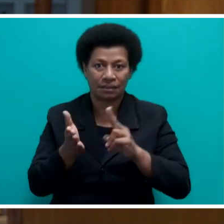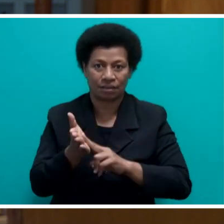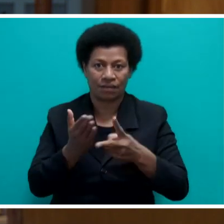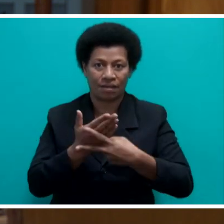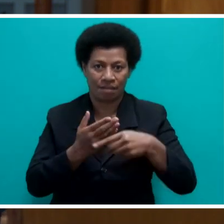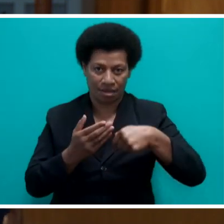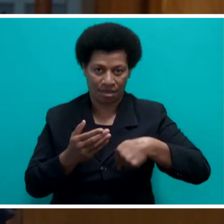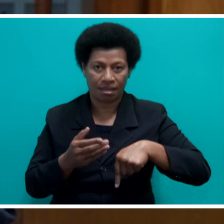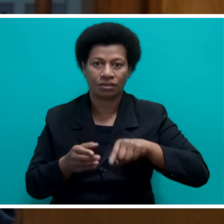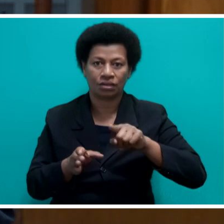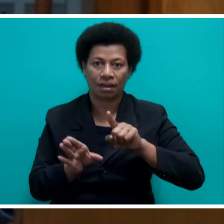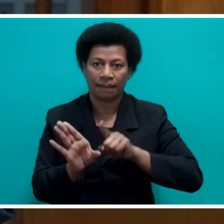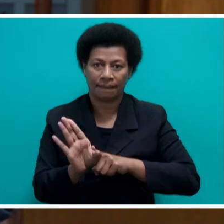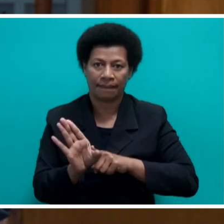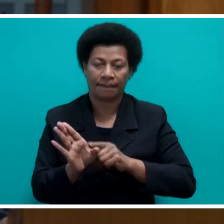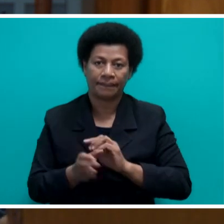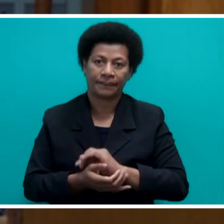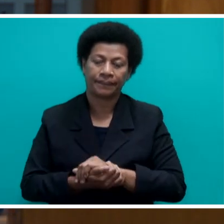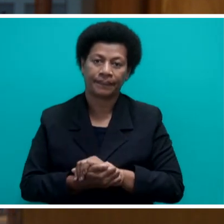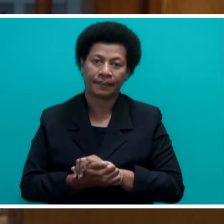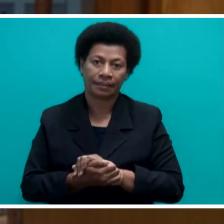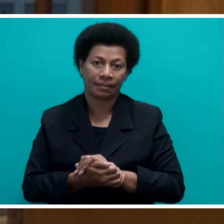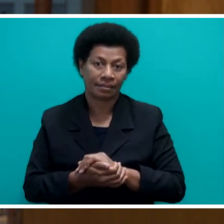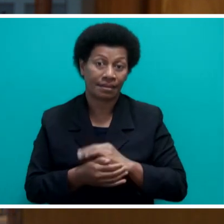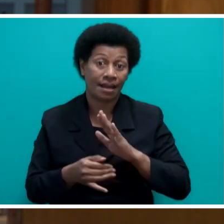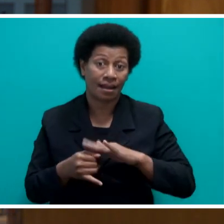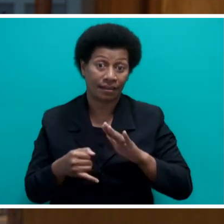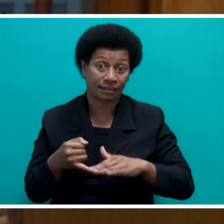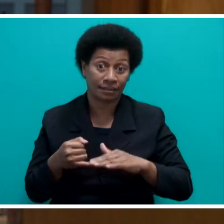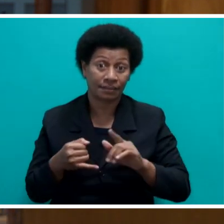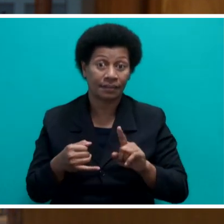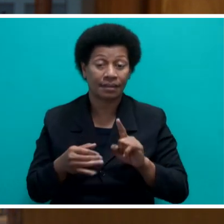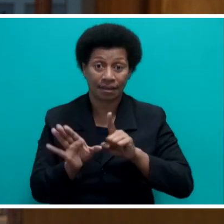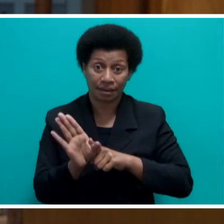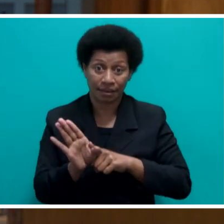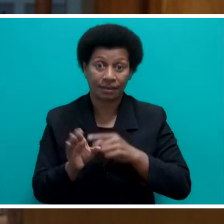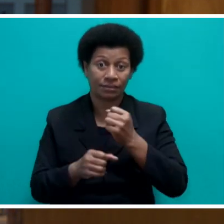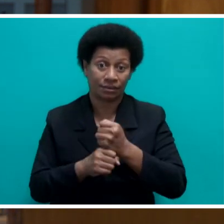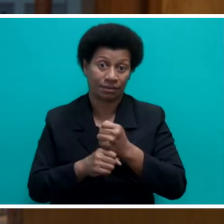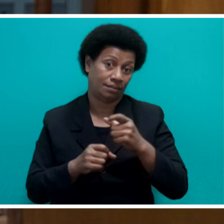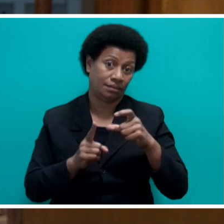year. And lastly, Honorable Speaker, sir, the annual GDN